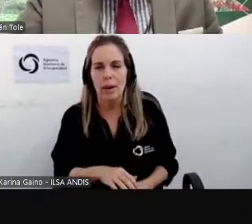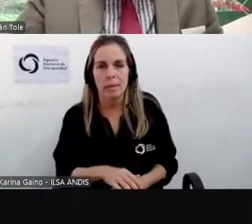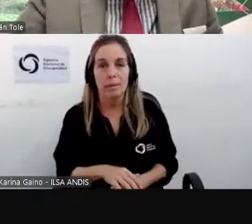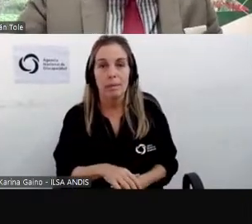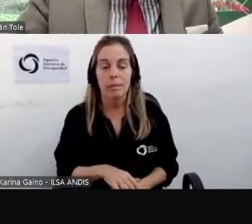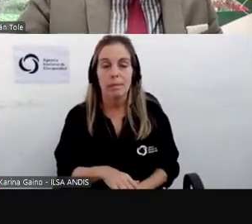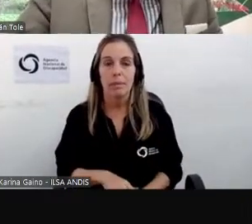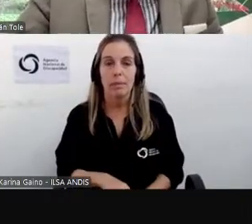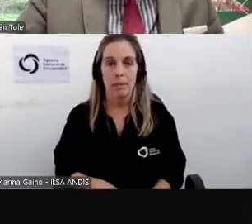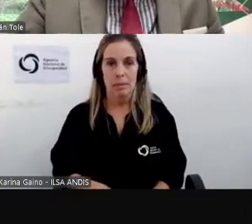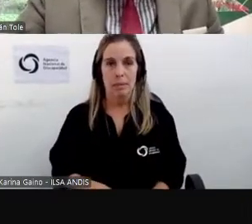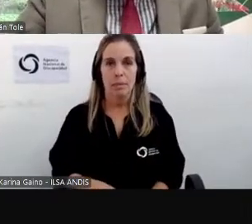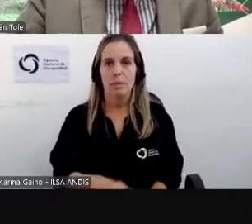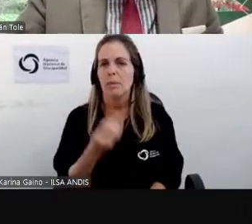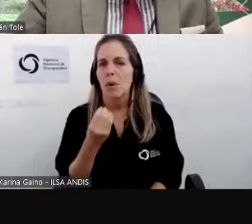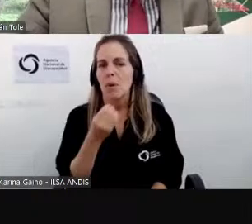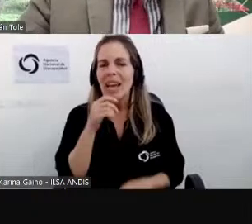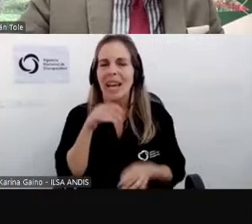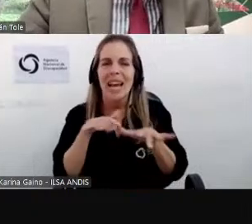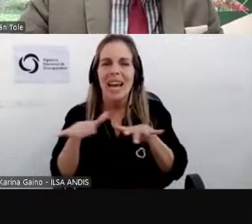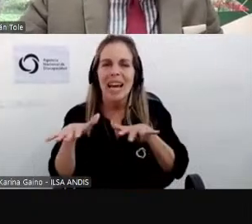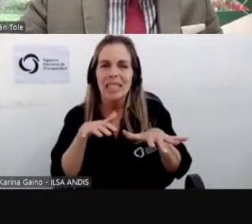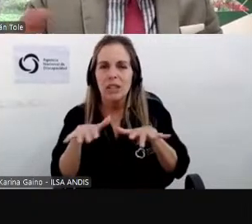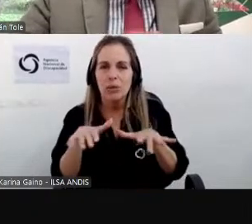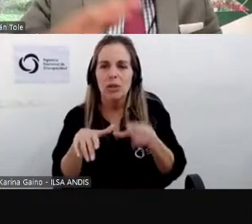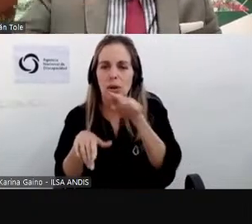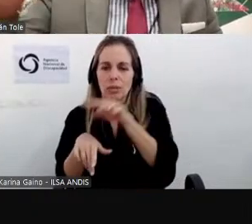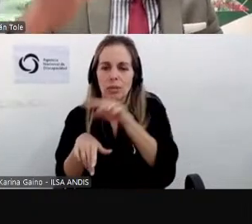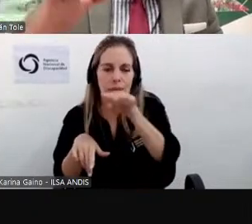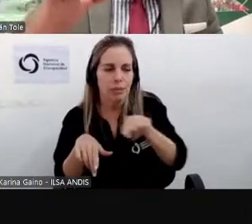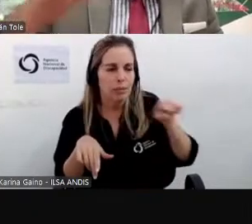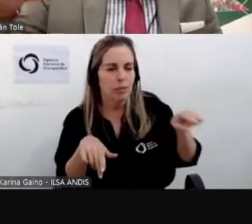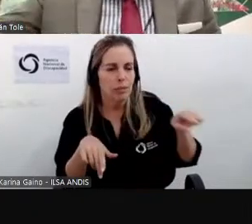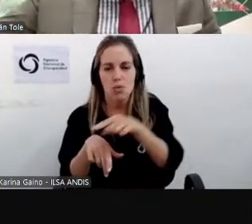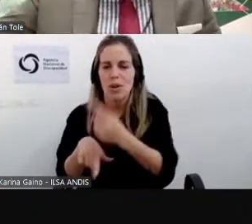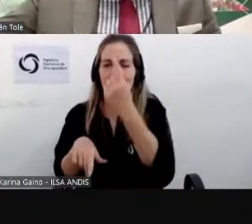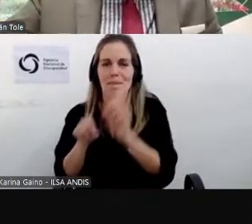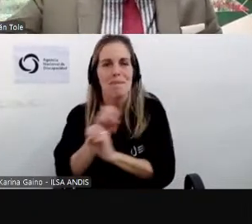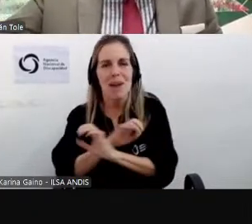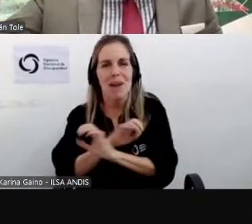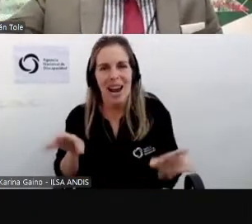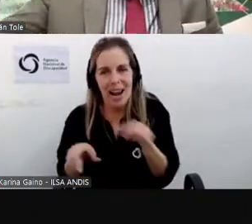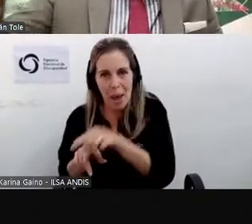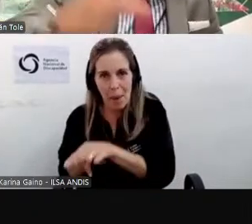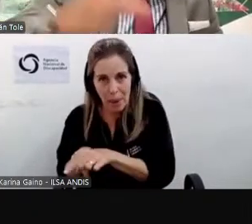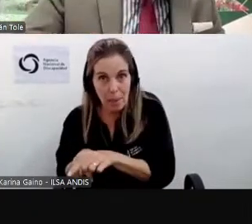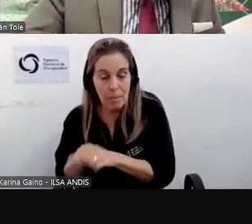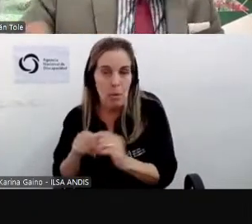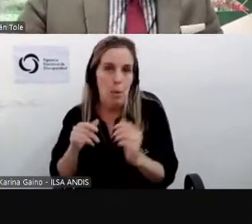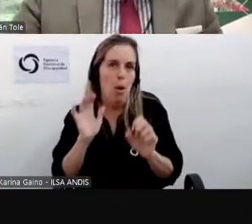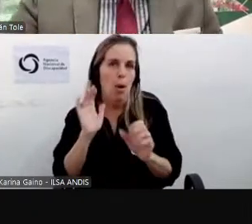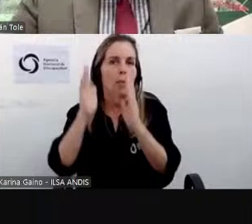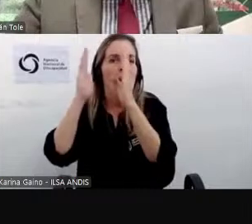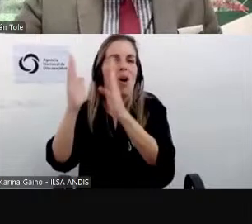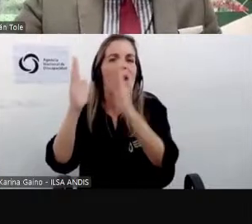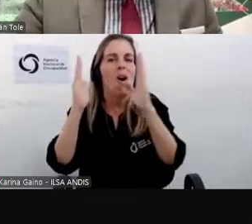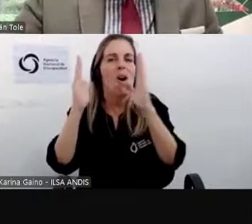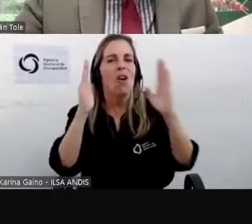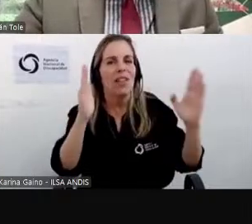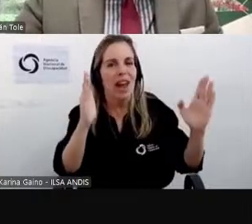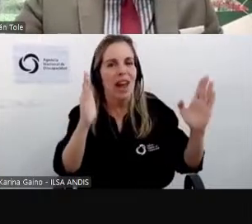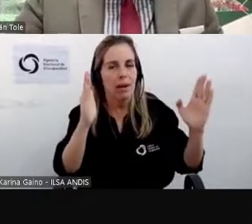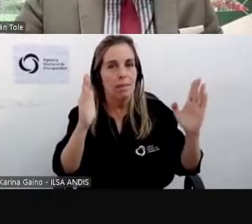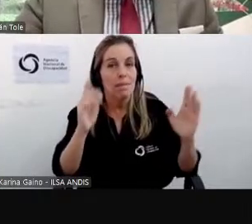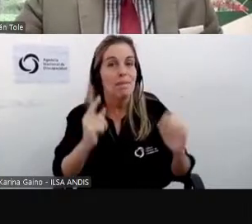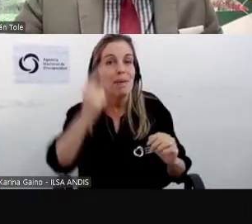be made. I mean, which of these actions is more serious, and then start identifying from the top priority